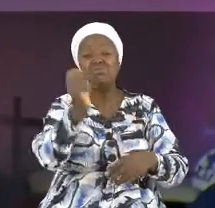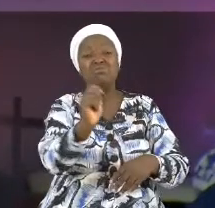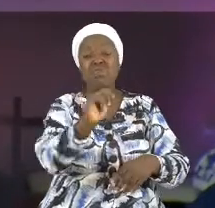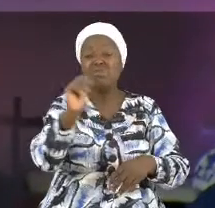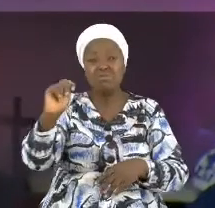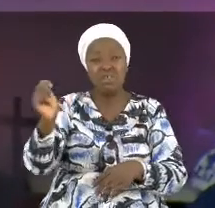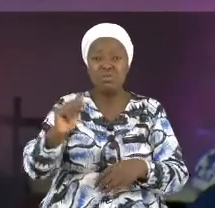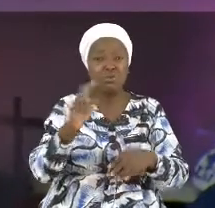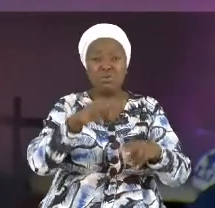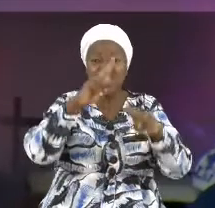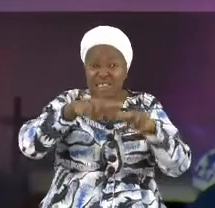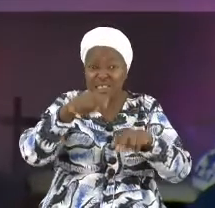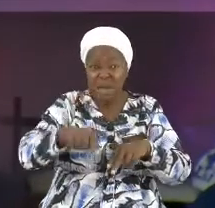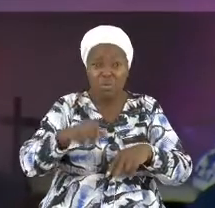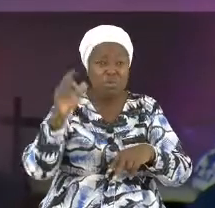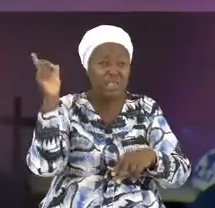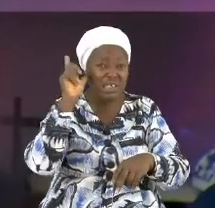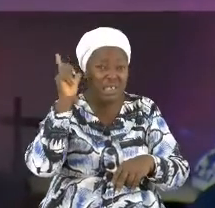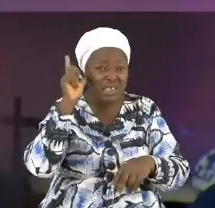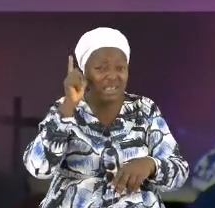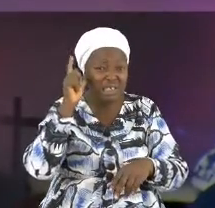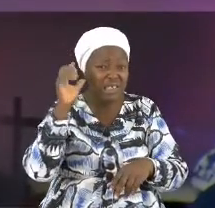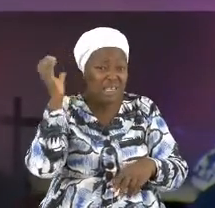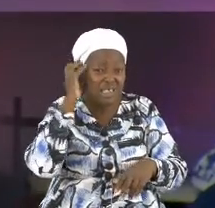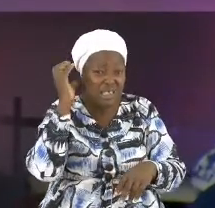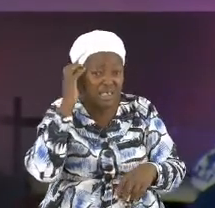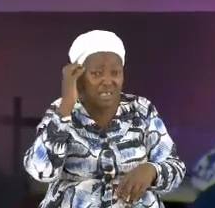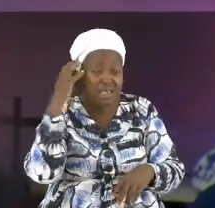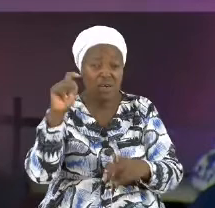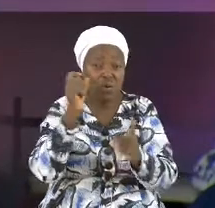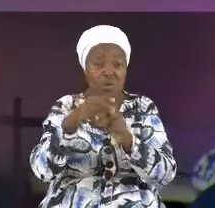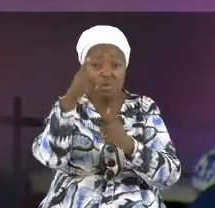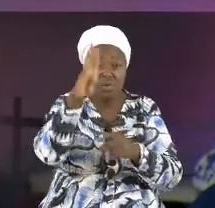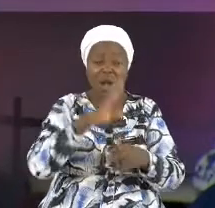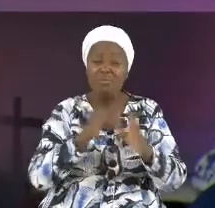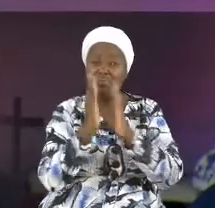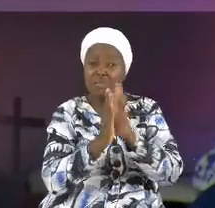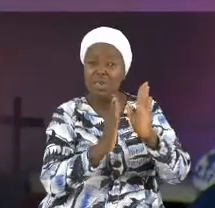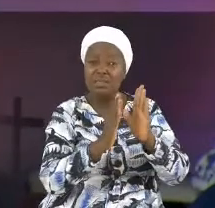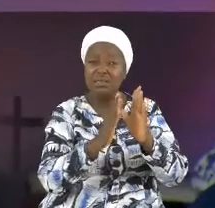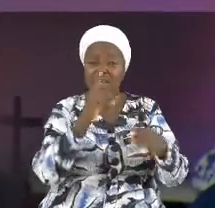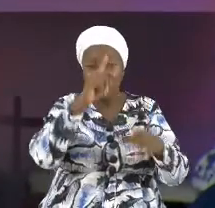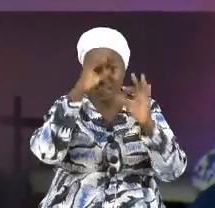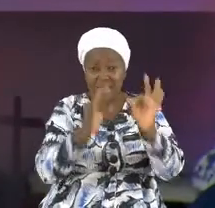If you're finished this way, wave your hand.